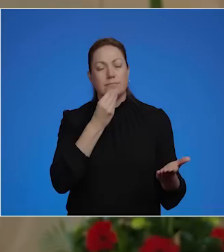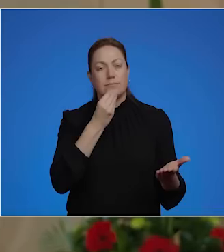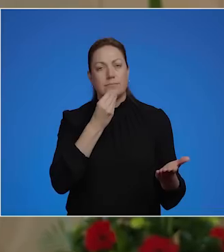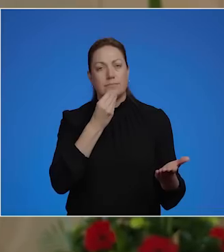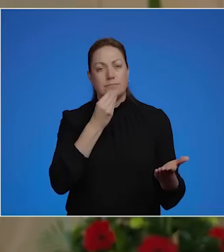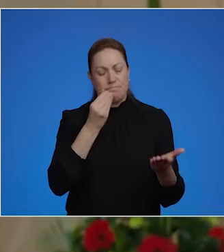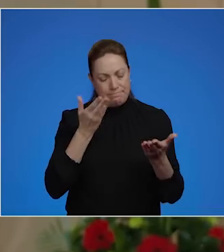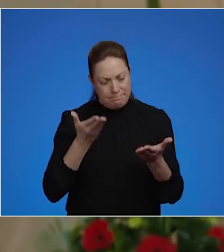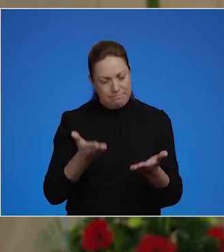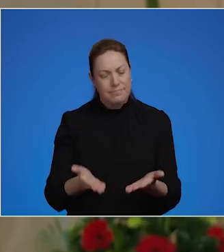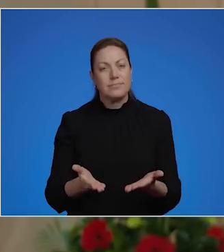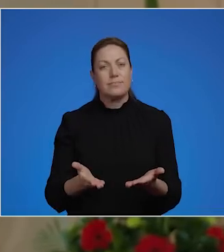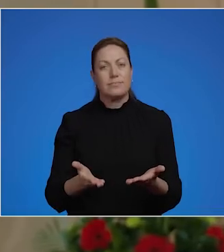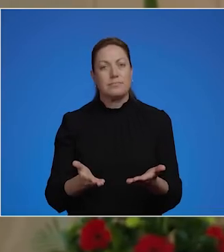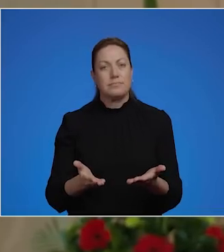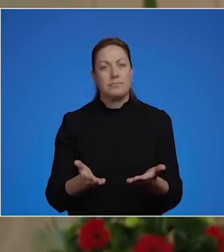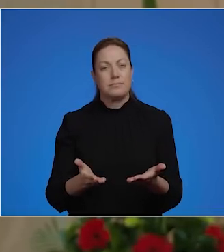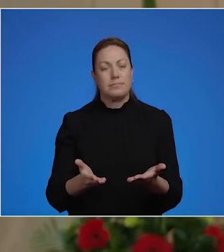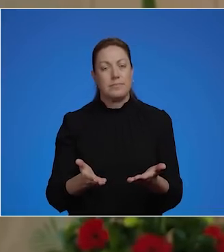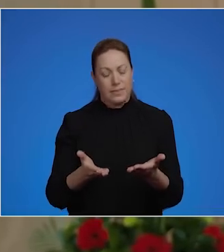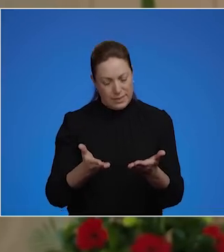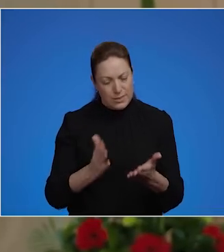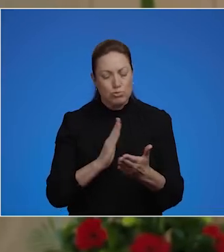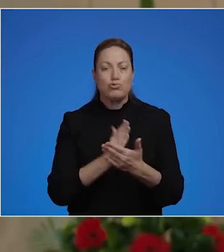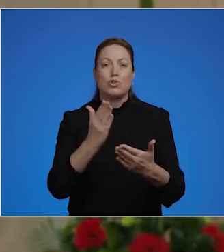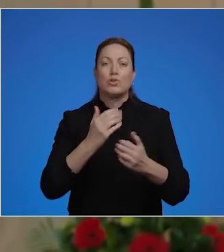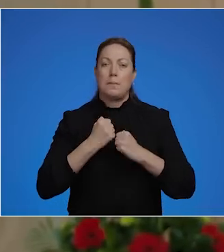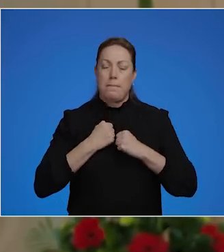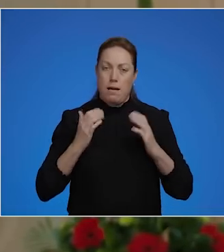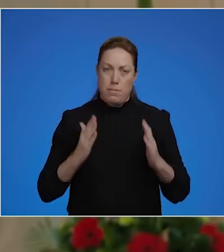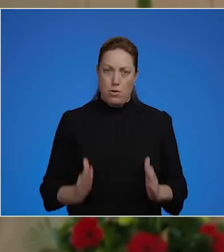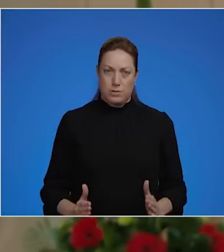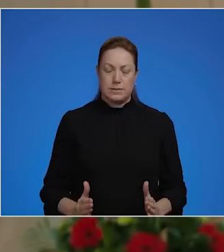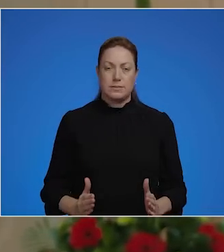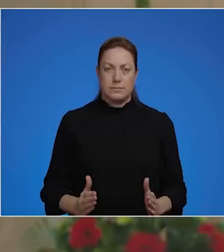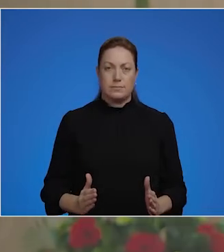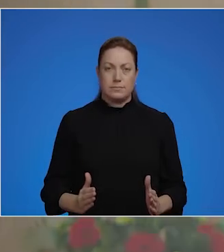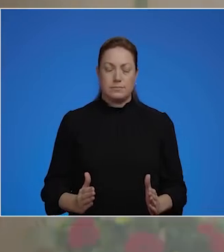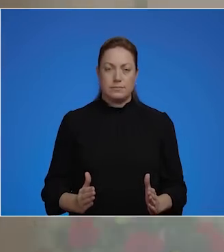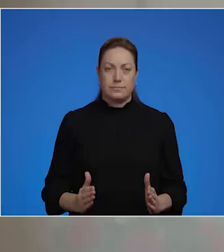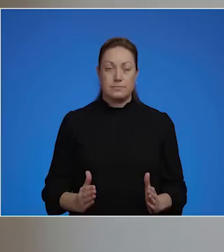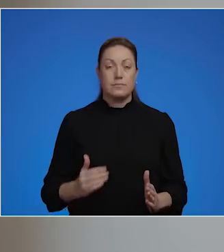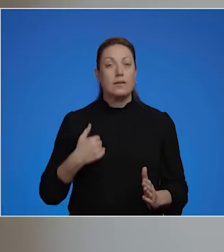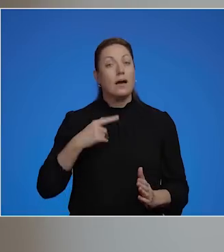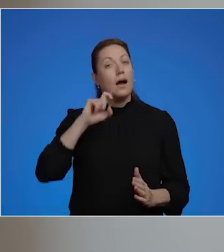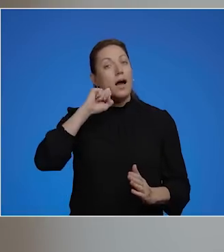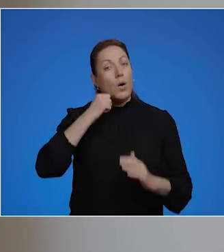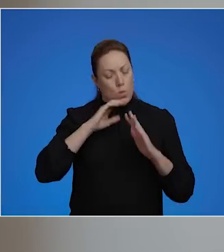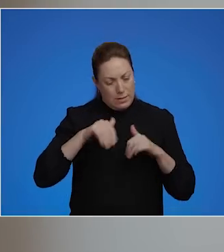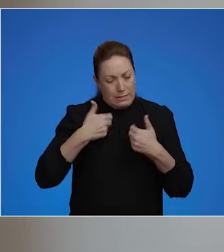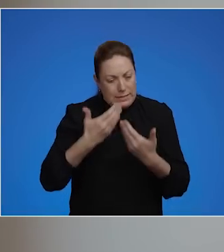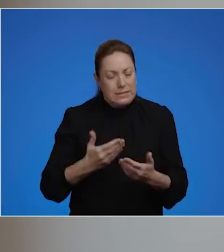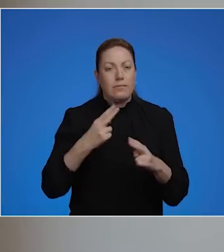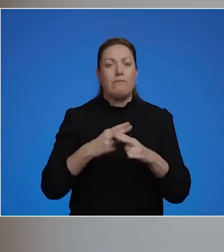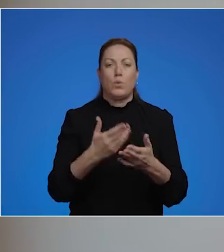and eat of it, for this is my body, which will be